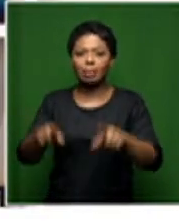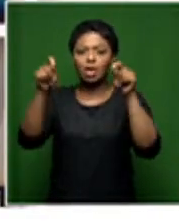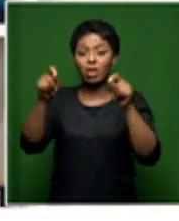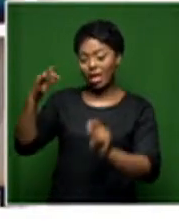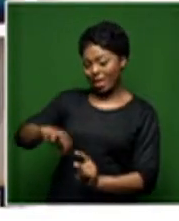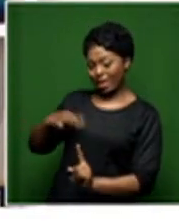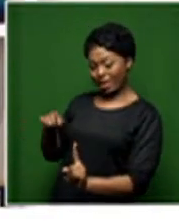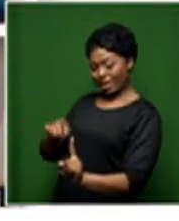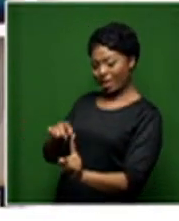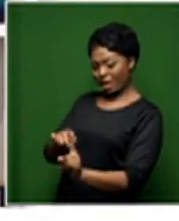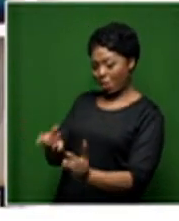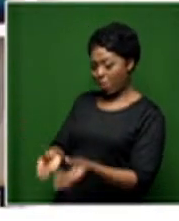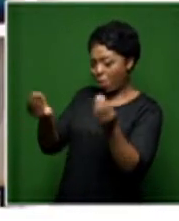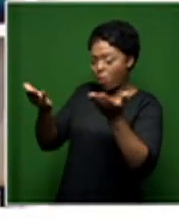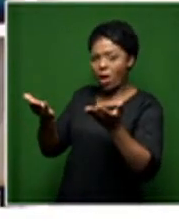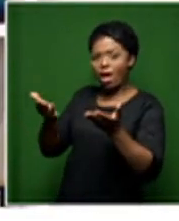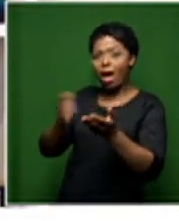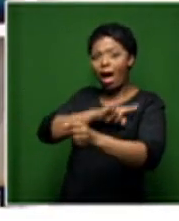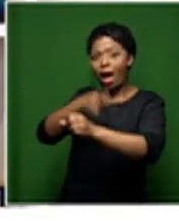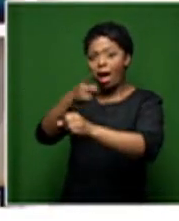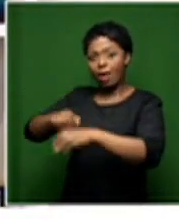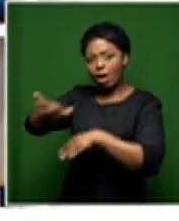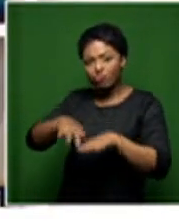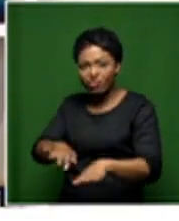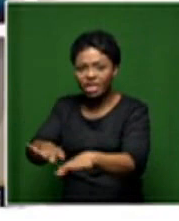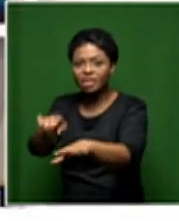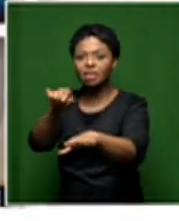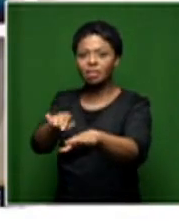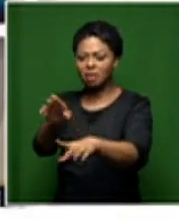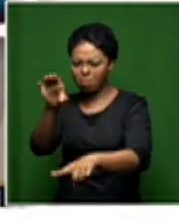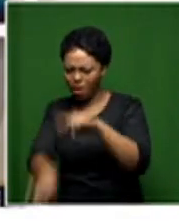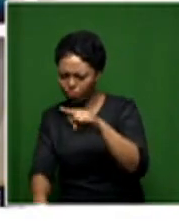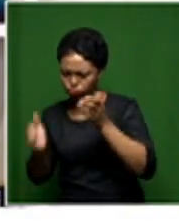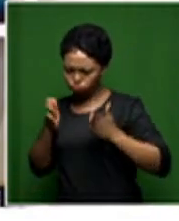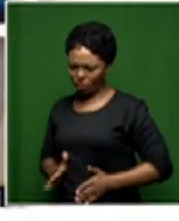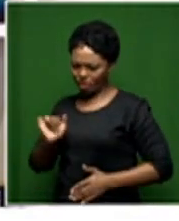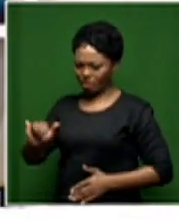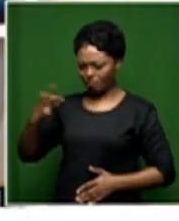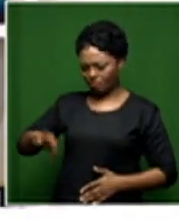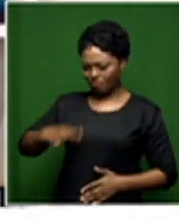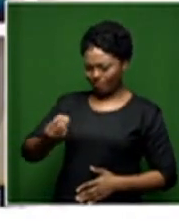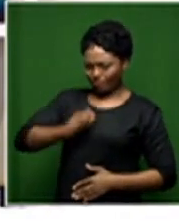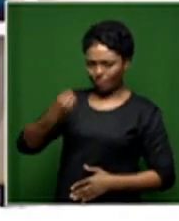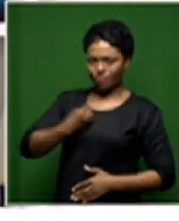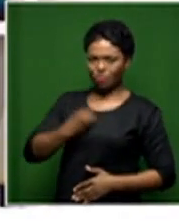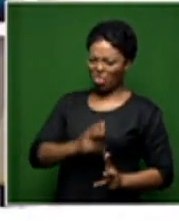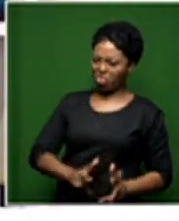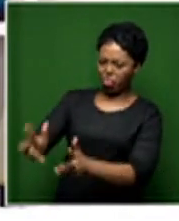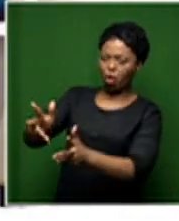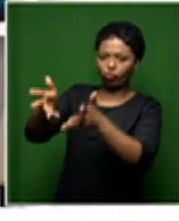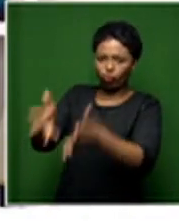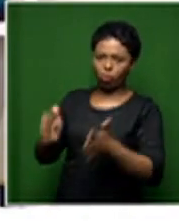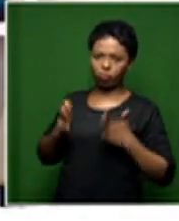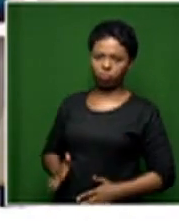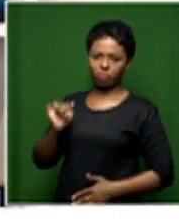on the sort of harbor of the beach, literally, and her body was just left there. And young people don't